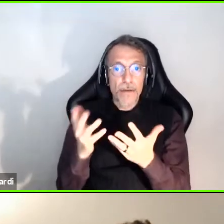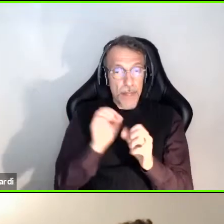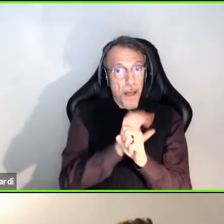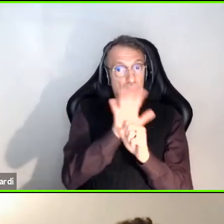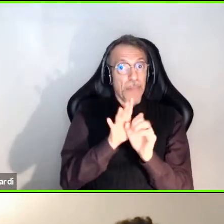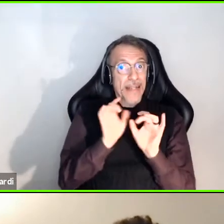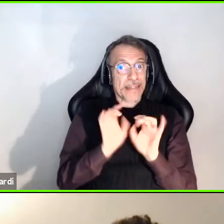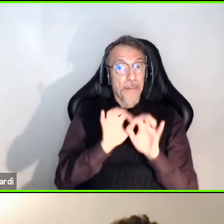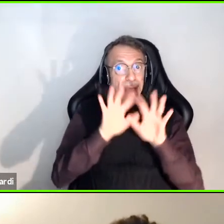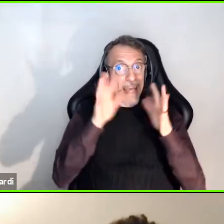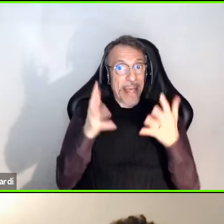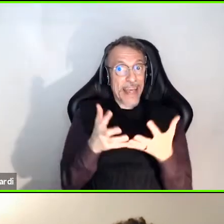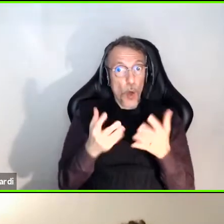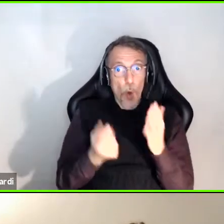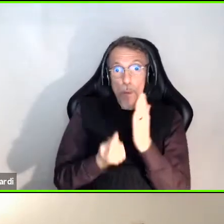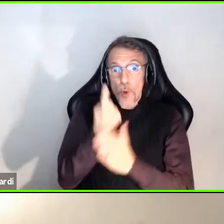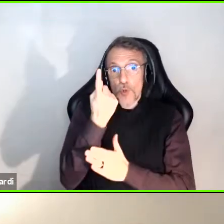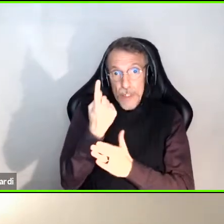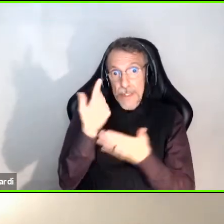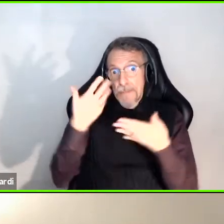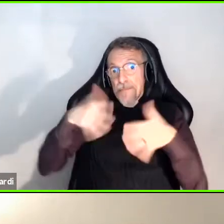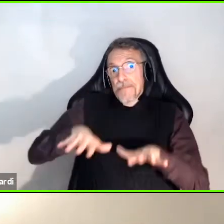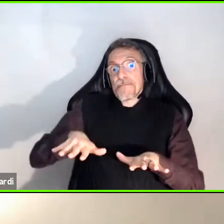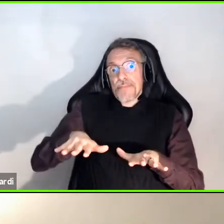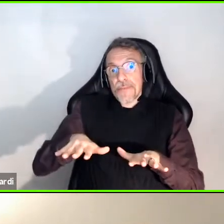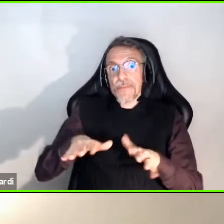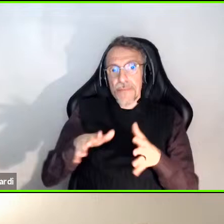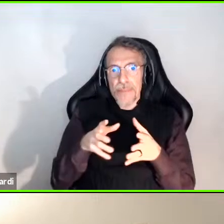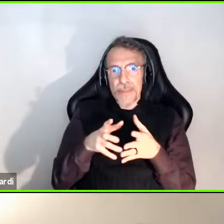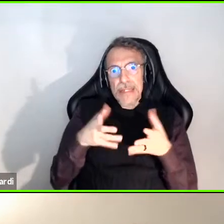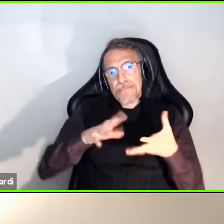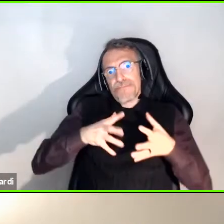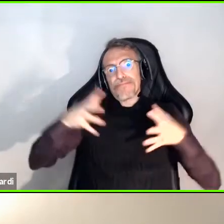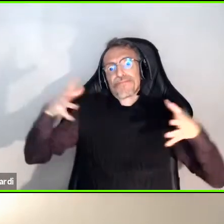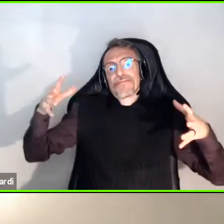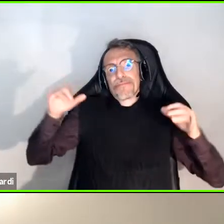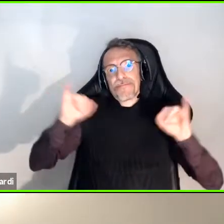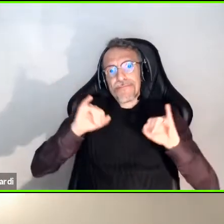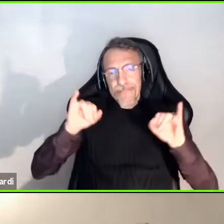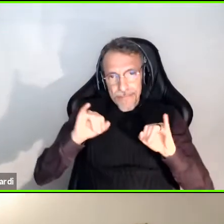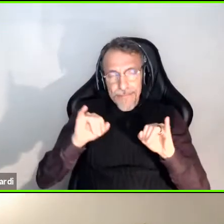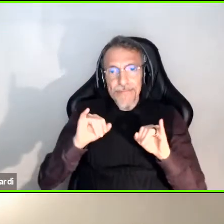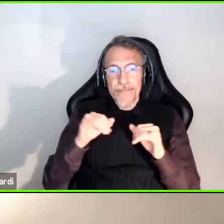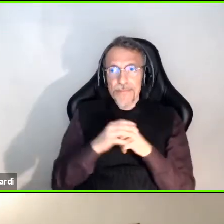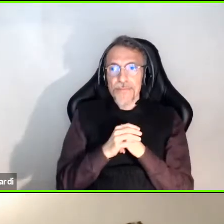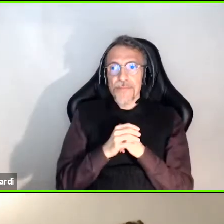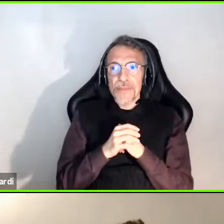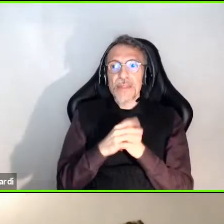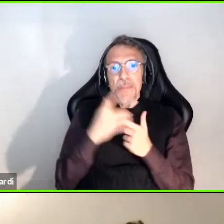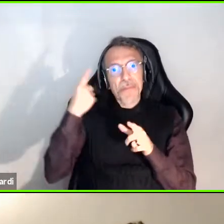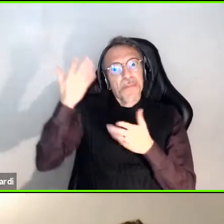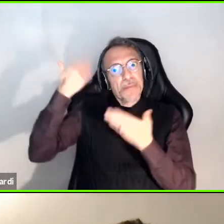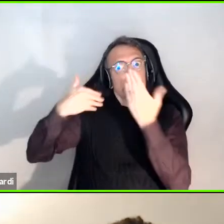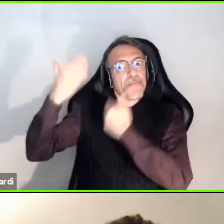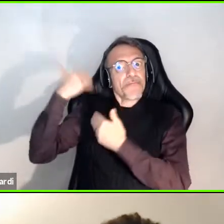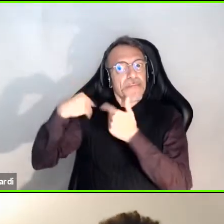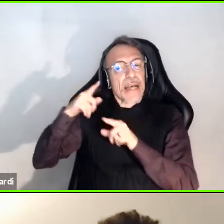has offered us an opportunity to do that in an escalated manner. It would have taken years and years